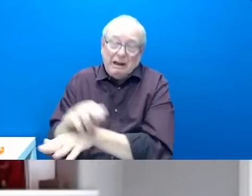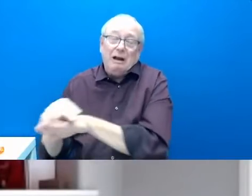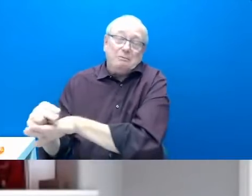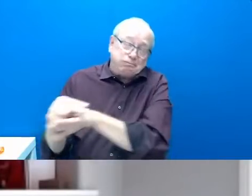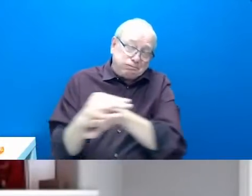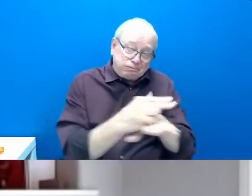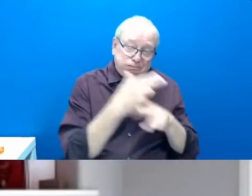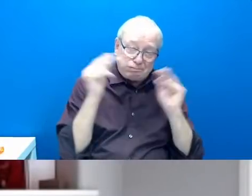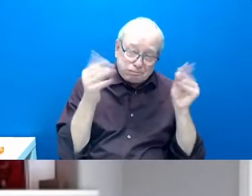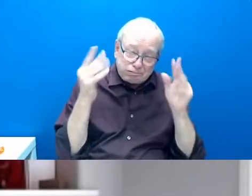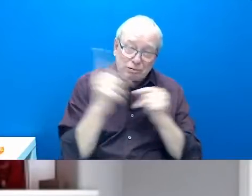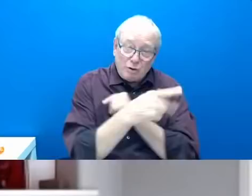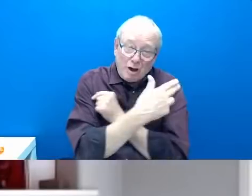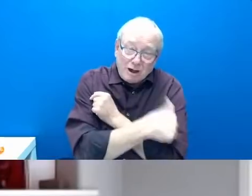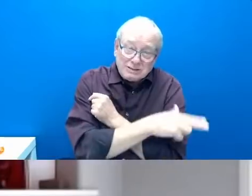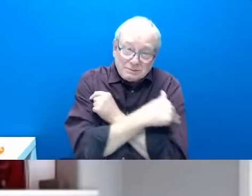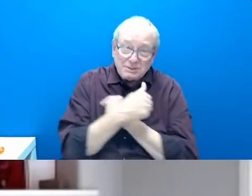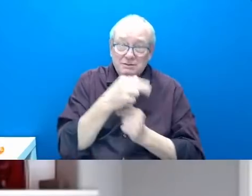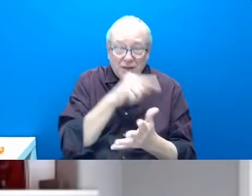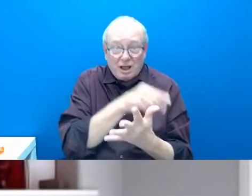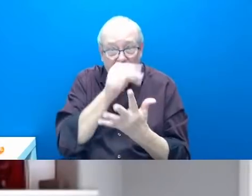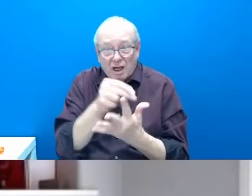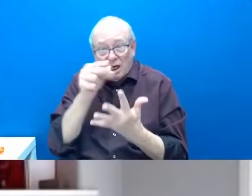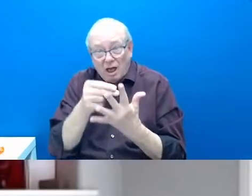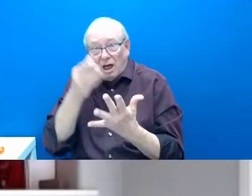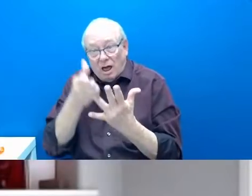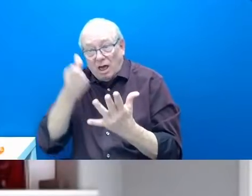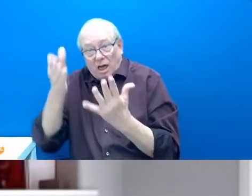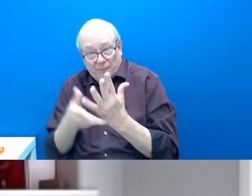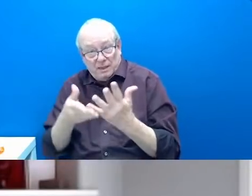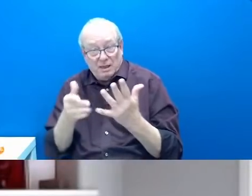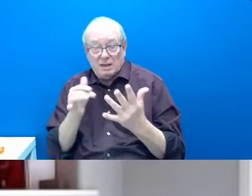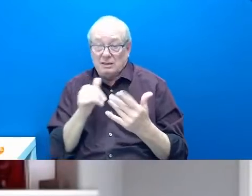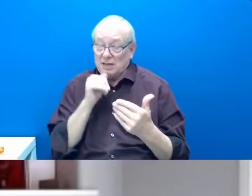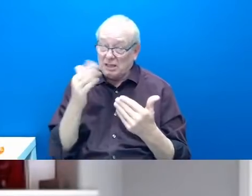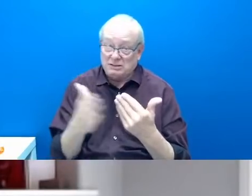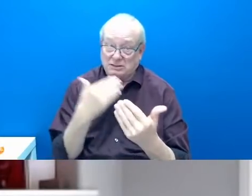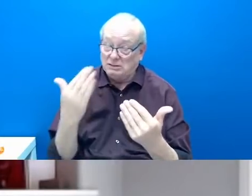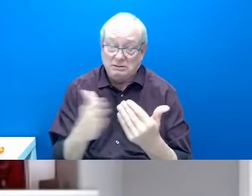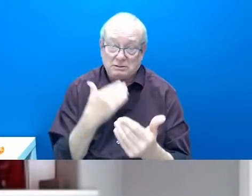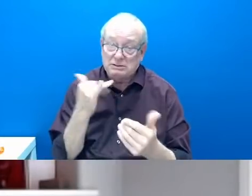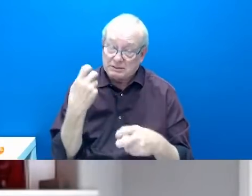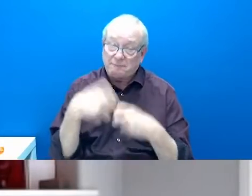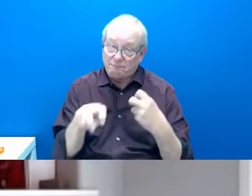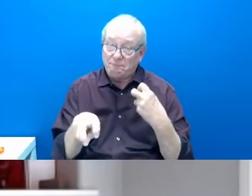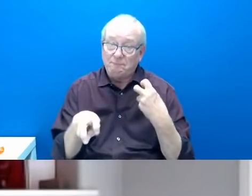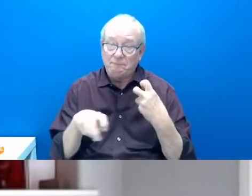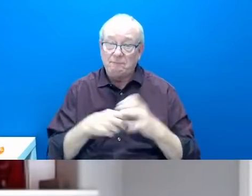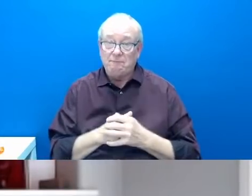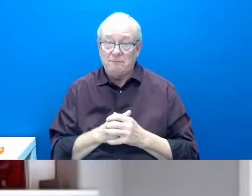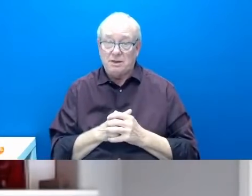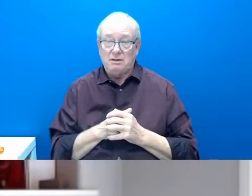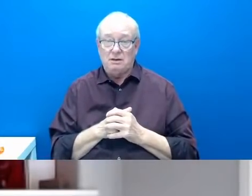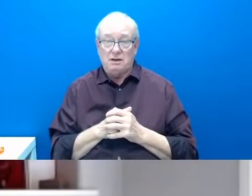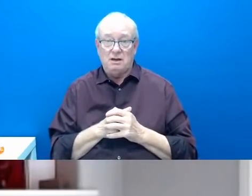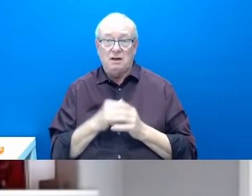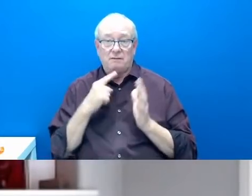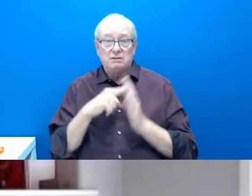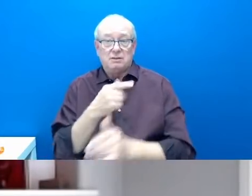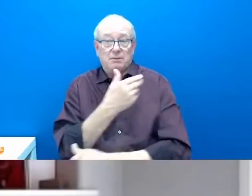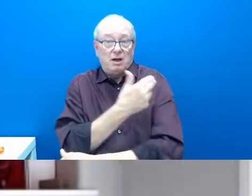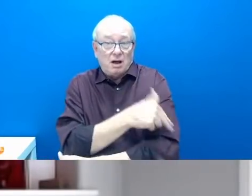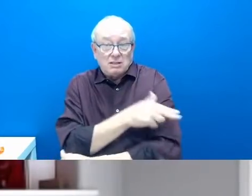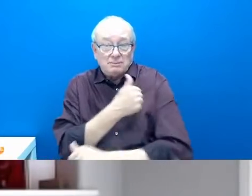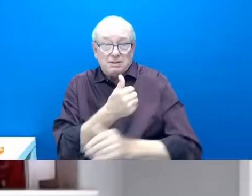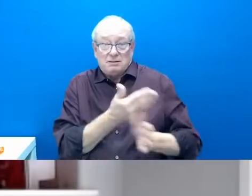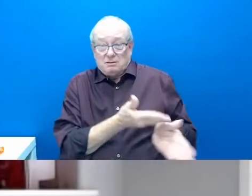particular challenge. So going from a hospital to the ambulance, for example, there's always potential for risk there, especially